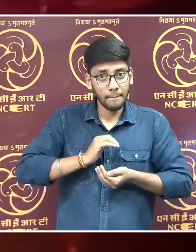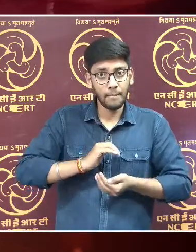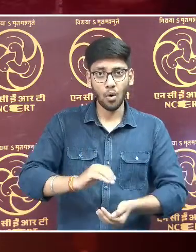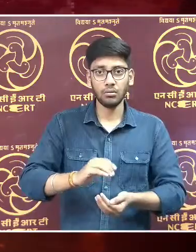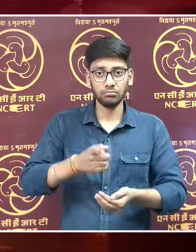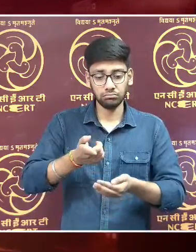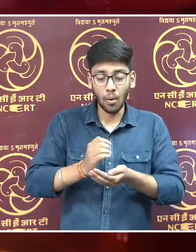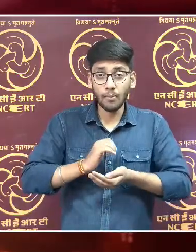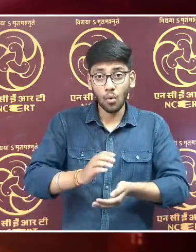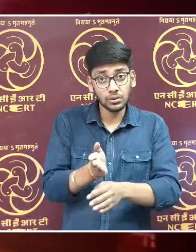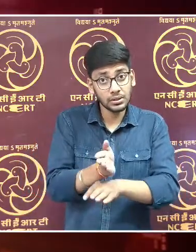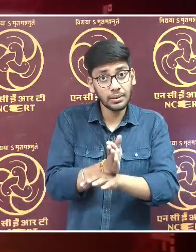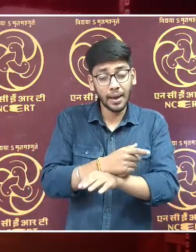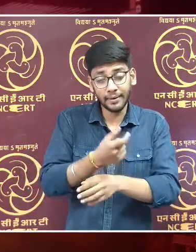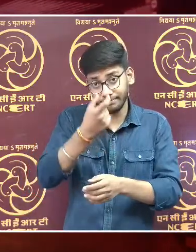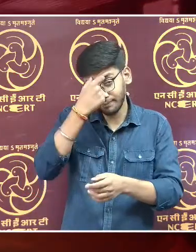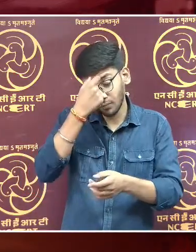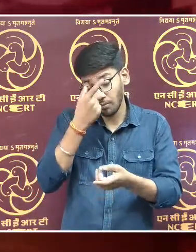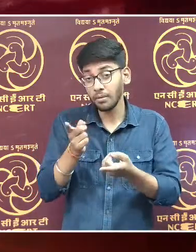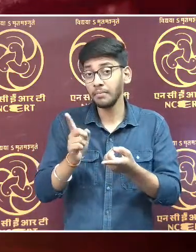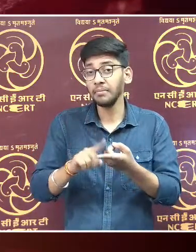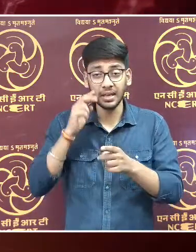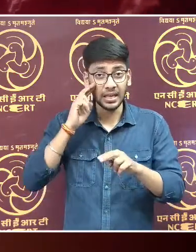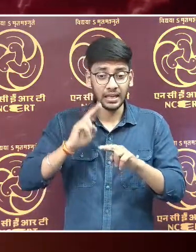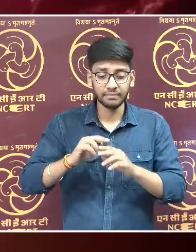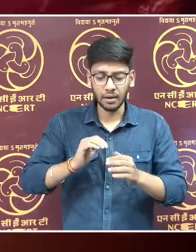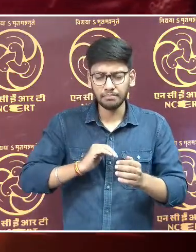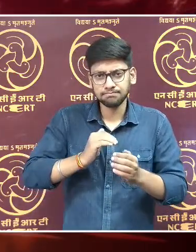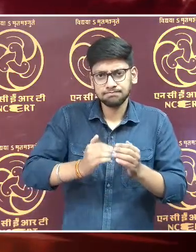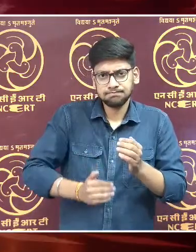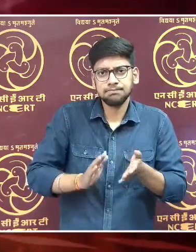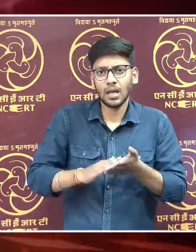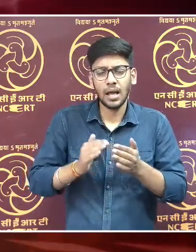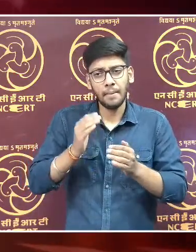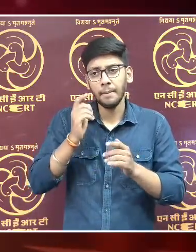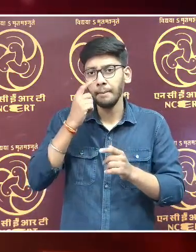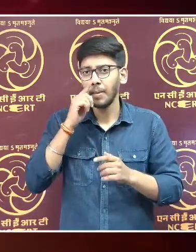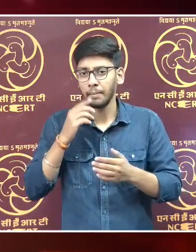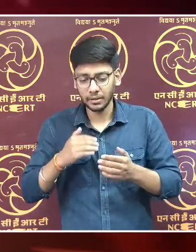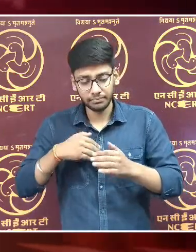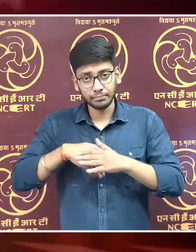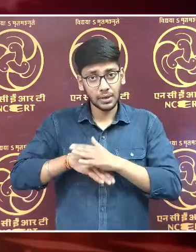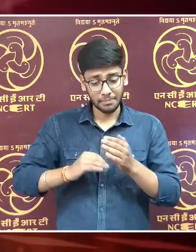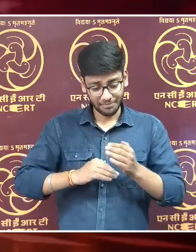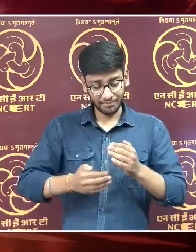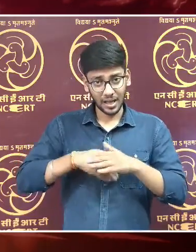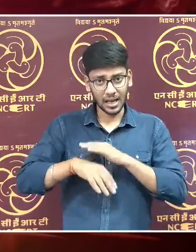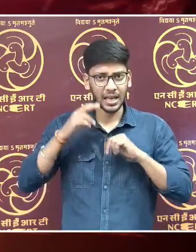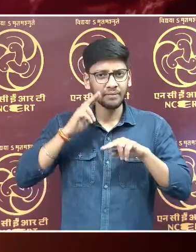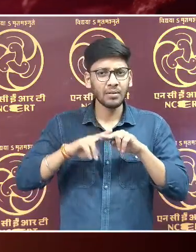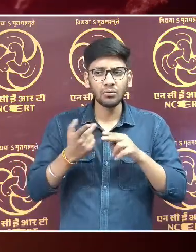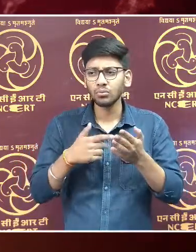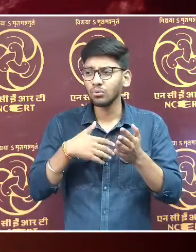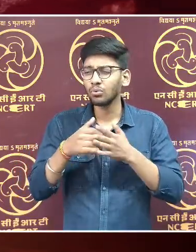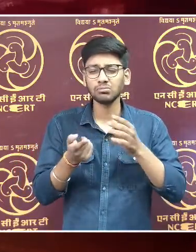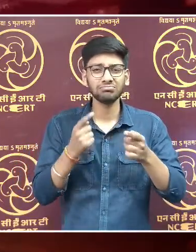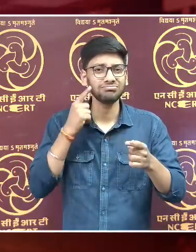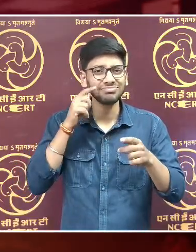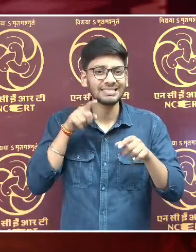if there are any problem that occurs during the pregnancy time of the mother, like if there is any infection during the pregnancy,